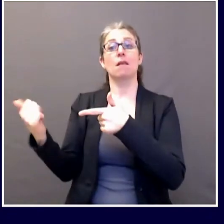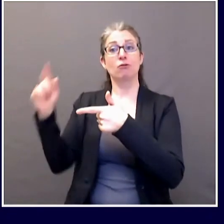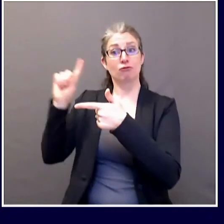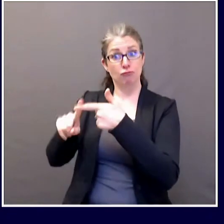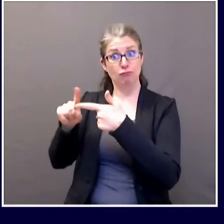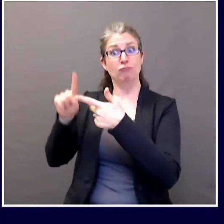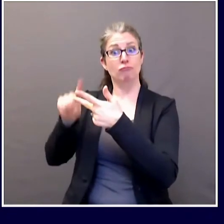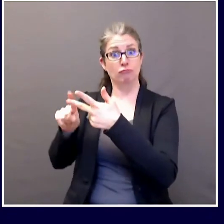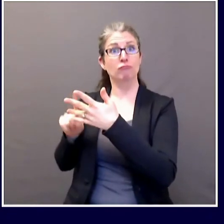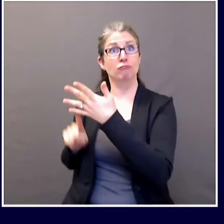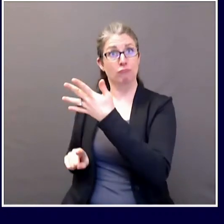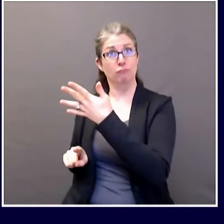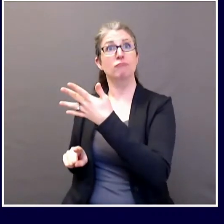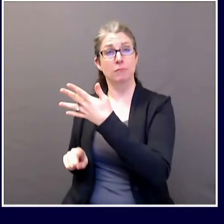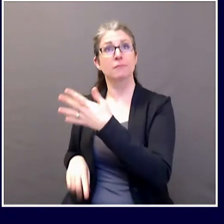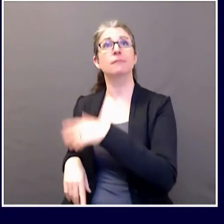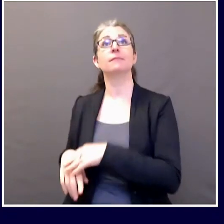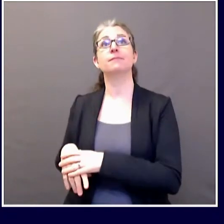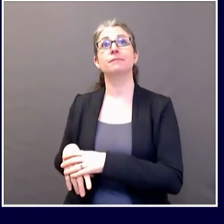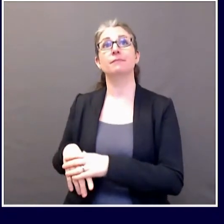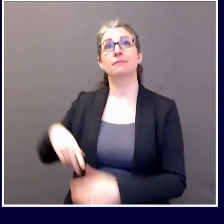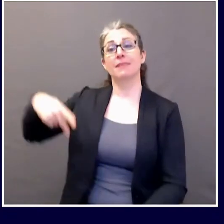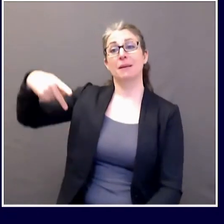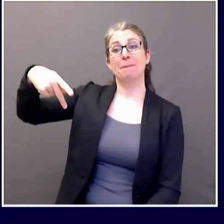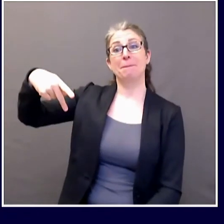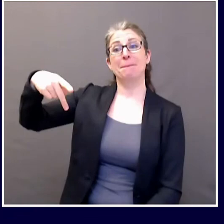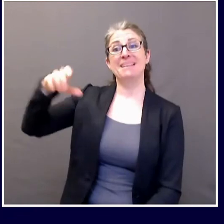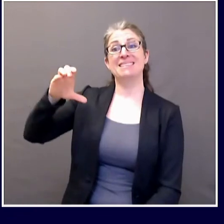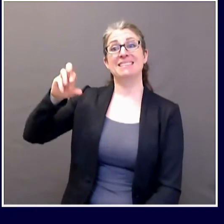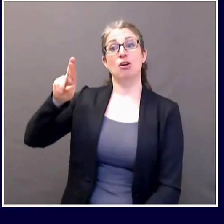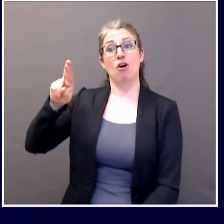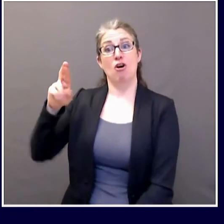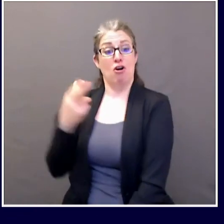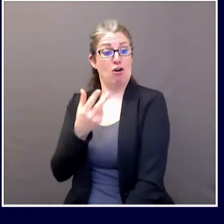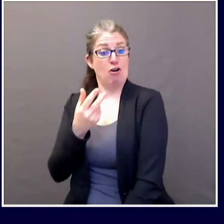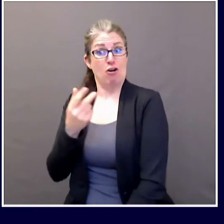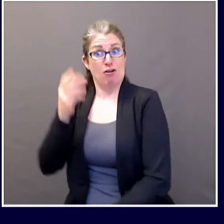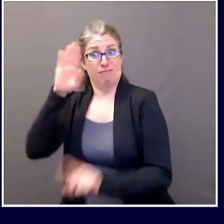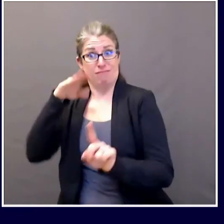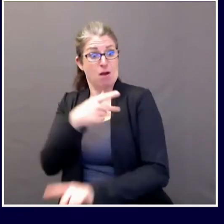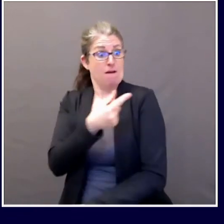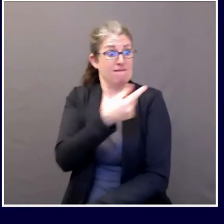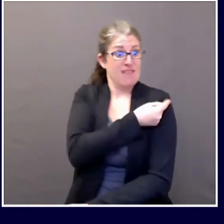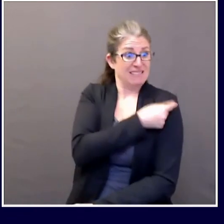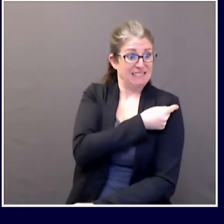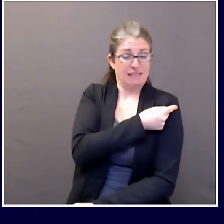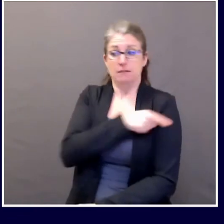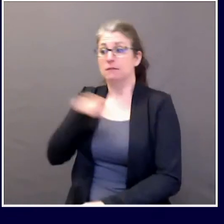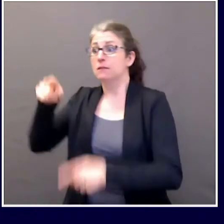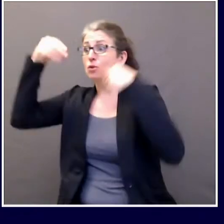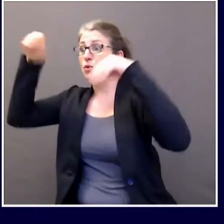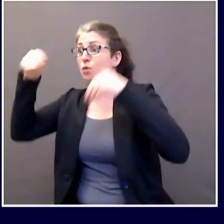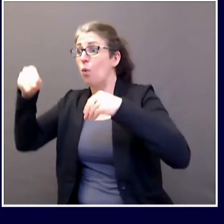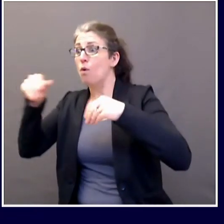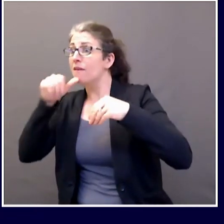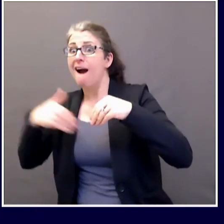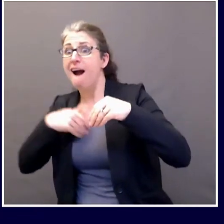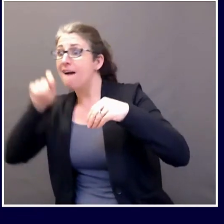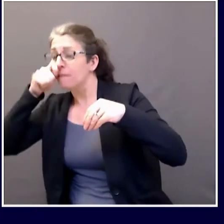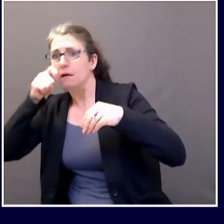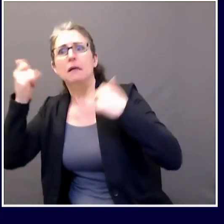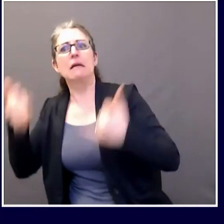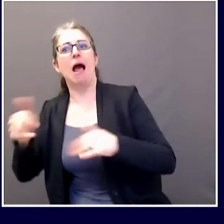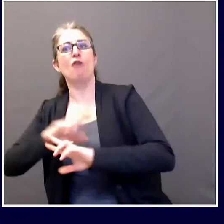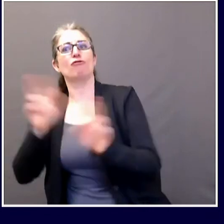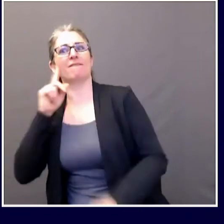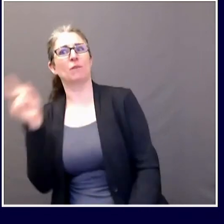locations in Maine that will now be offering and providing PCR testing. Those are the Walgreens locations in Machias,